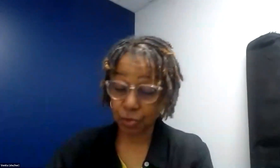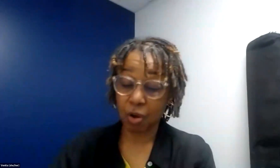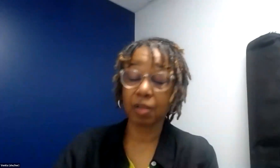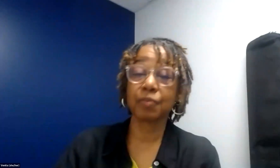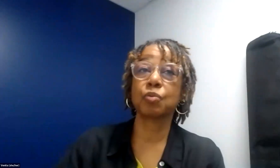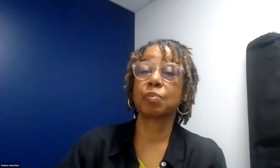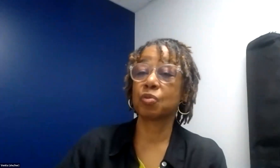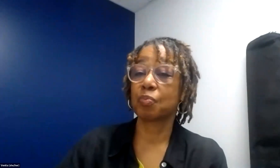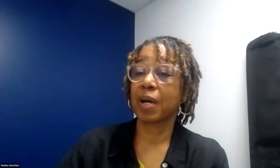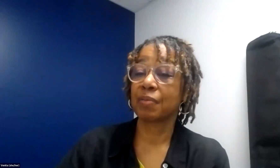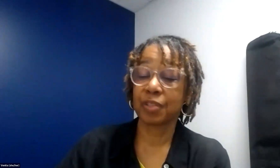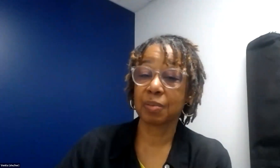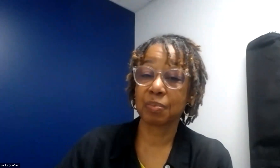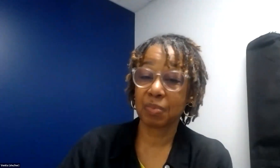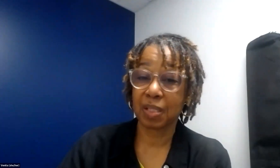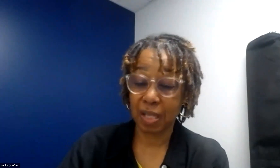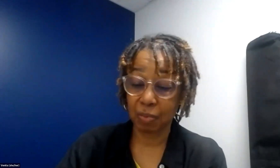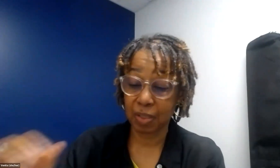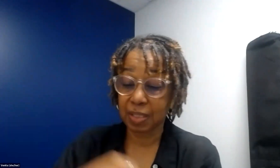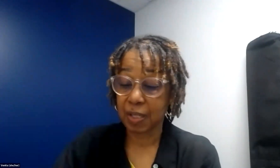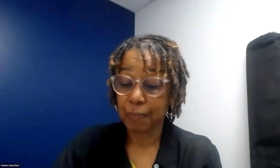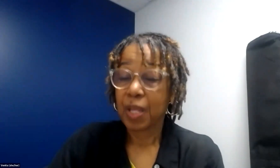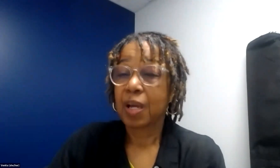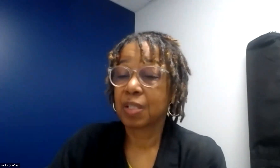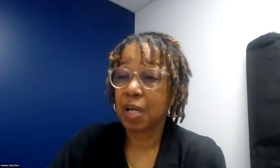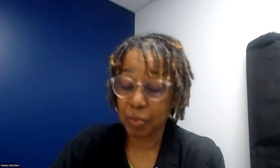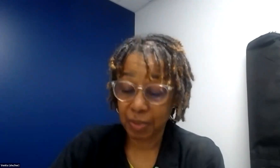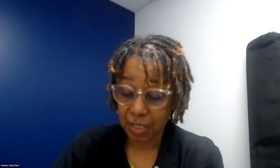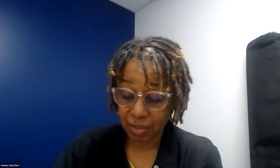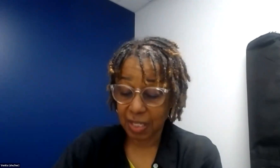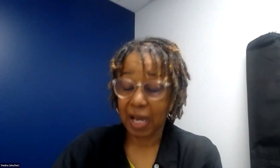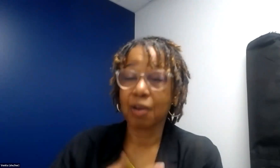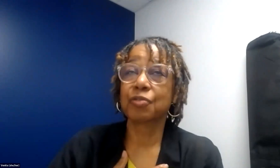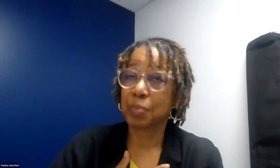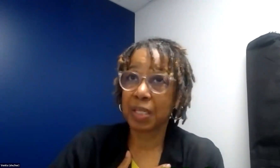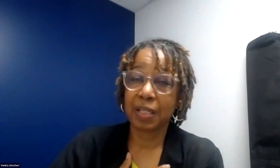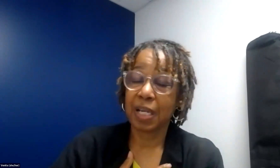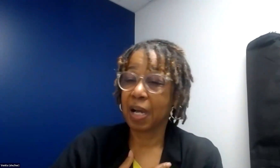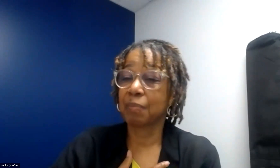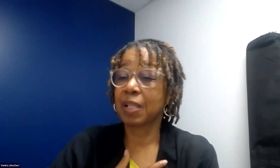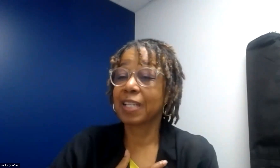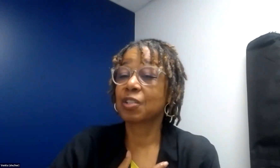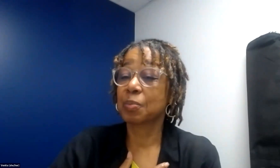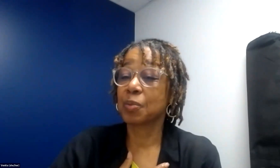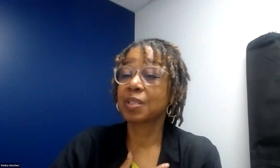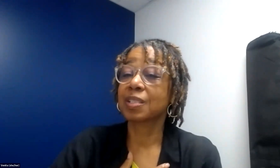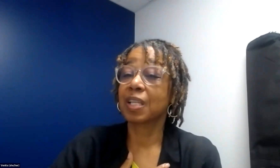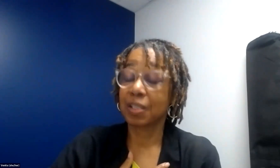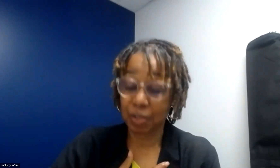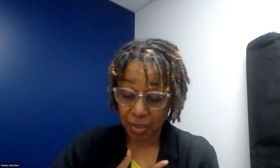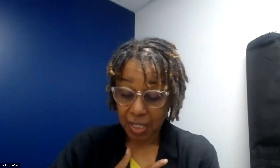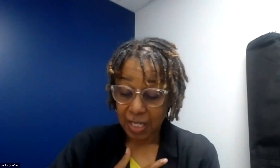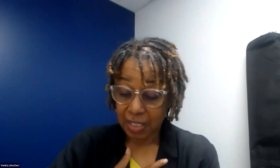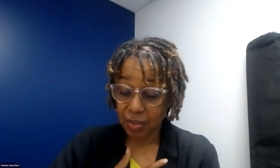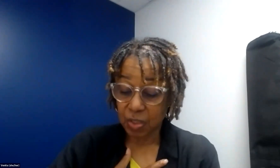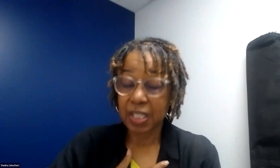I'm sure all of you were moved by Philip as I was. A couple things stood out for me, and I'm glad he's going to be with us